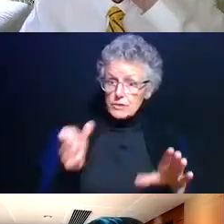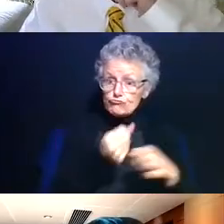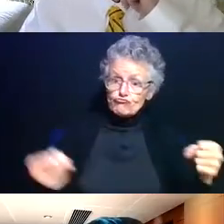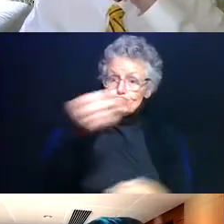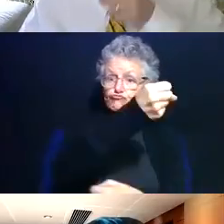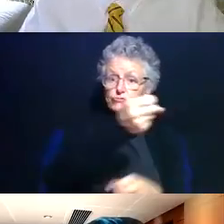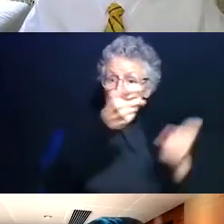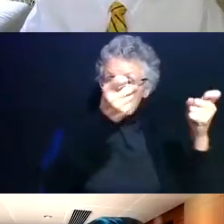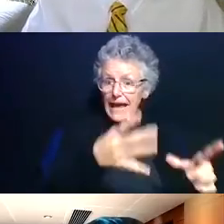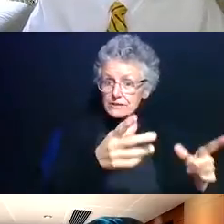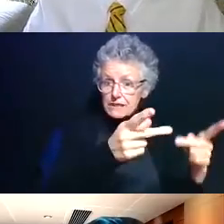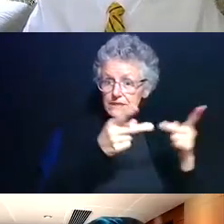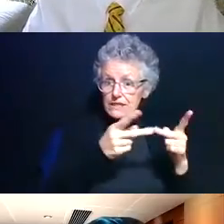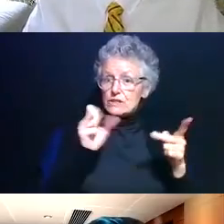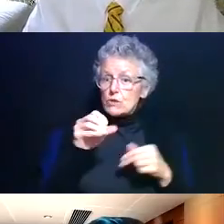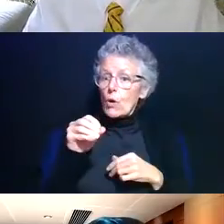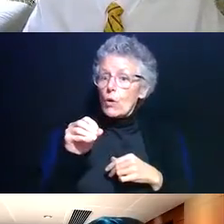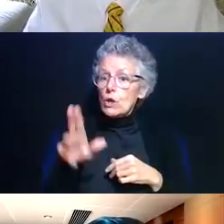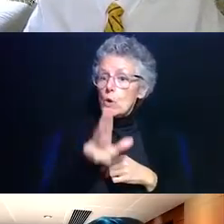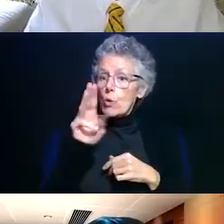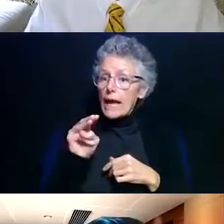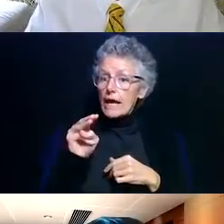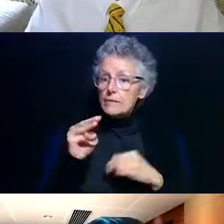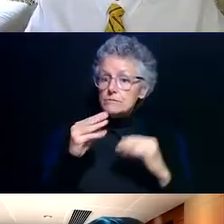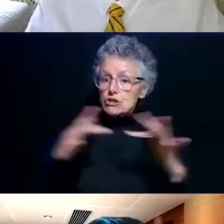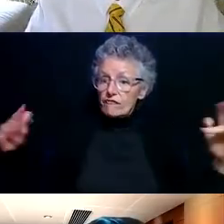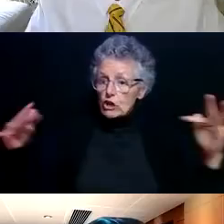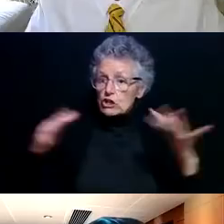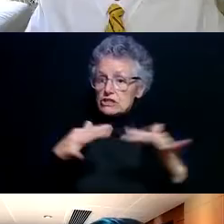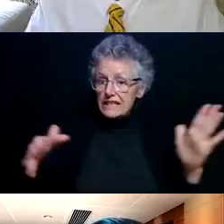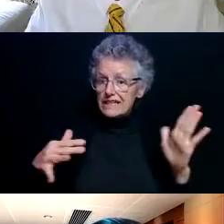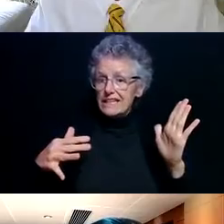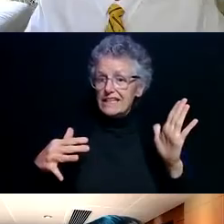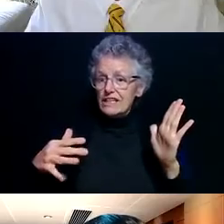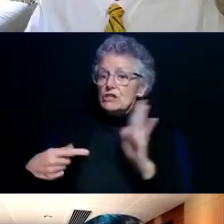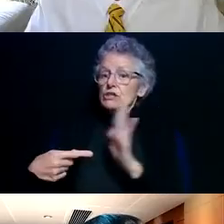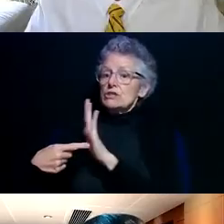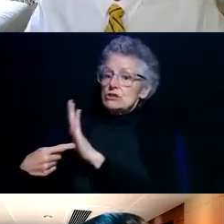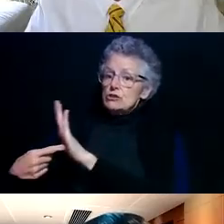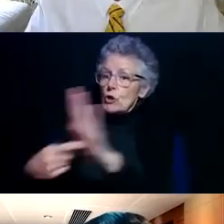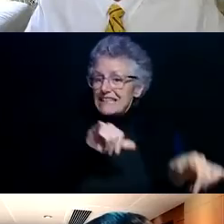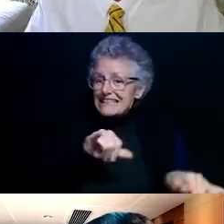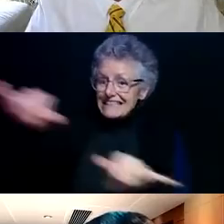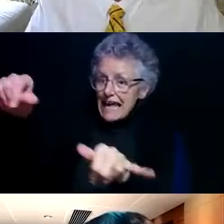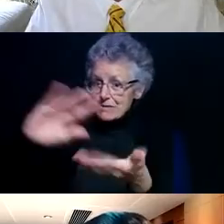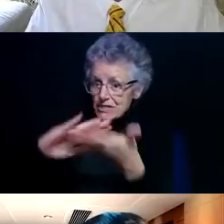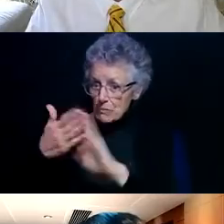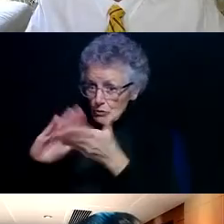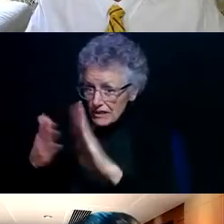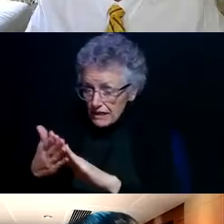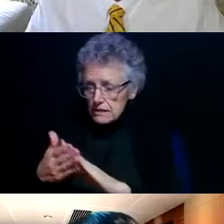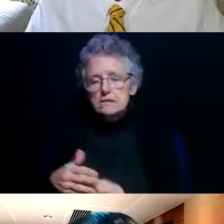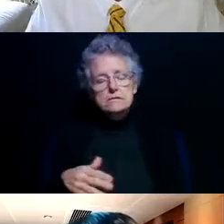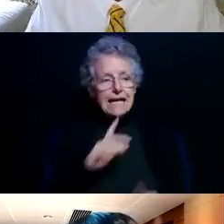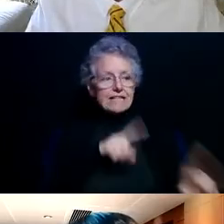positions so that UM's diversity mirrors the community more closely? You know, we have an employment process to go